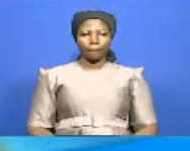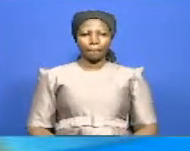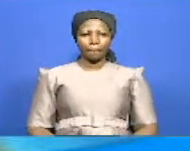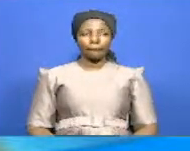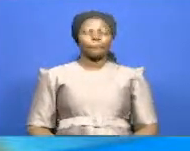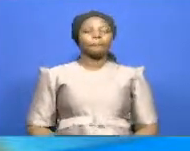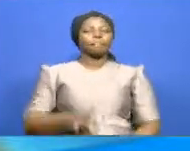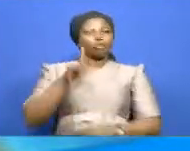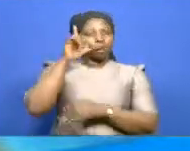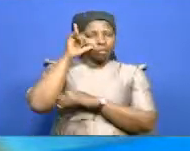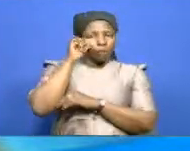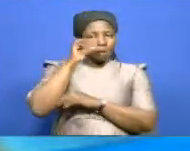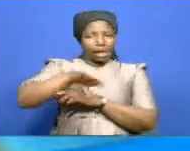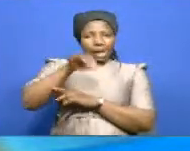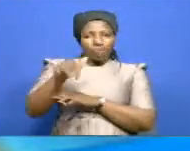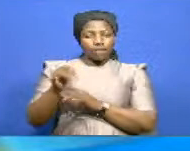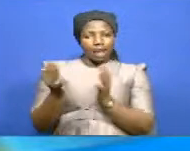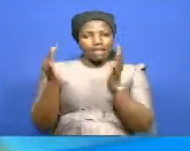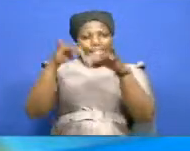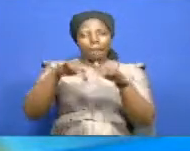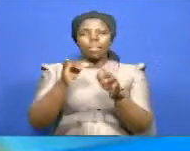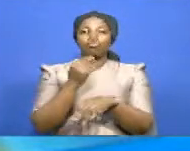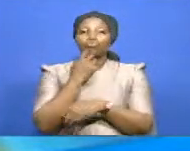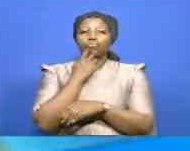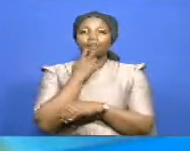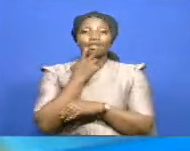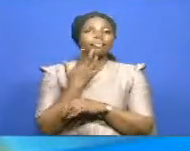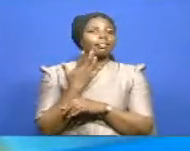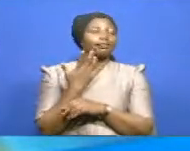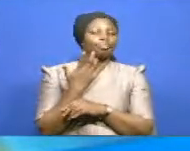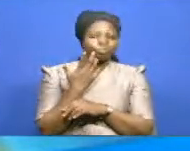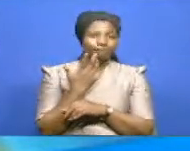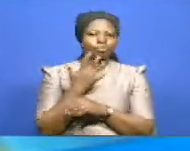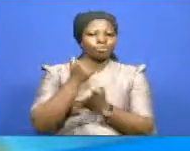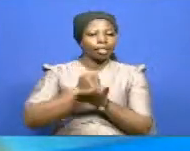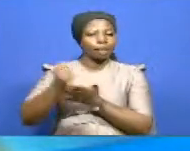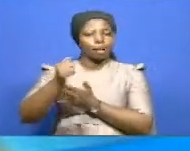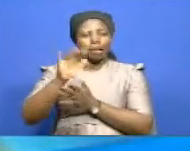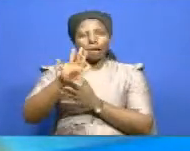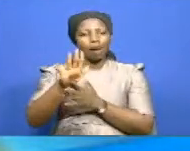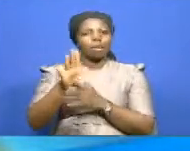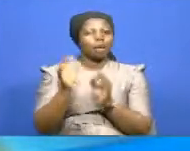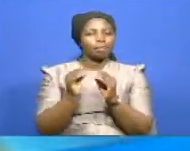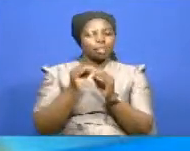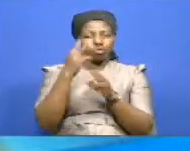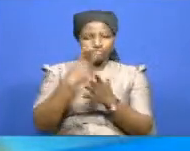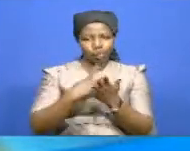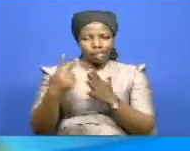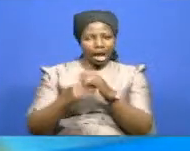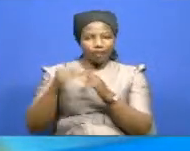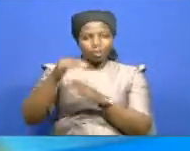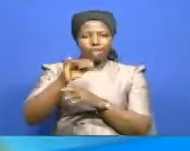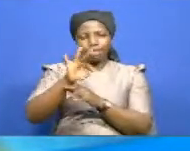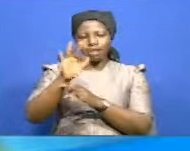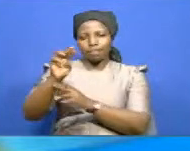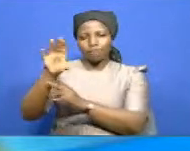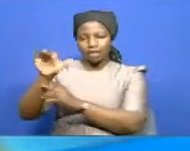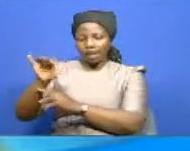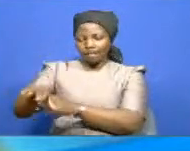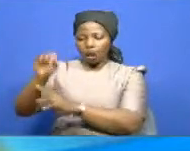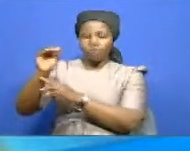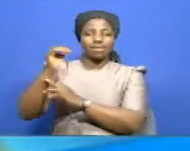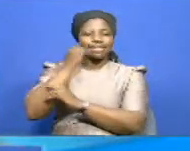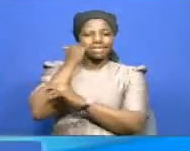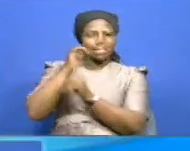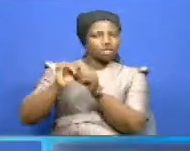The Mombasa County Assembly Tuesday suspended its sittings for 2 weeks after 3 MCAs tested positive for COVID-19.